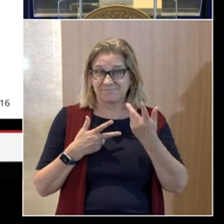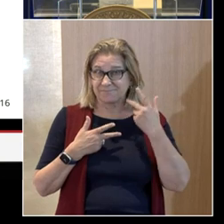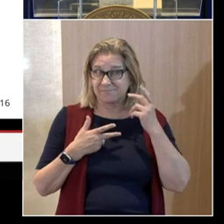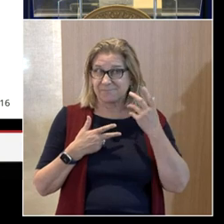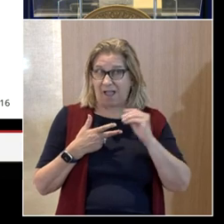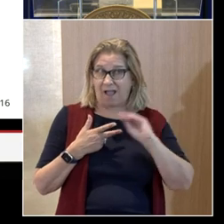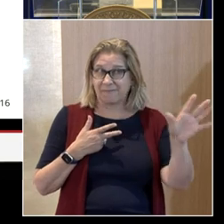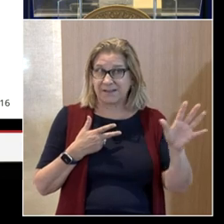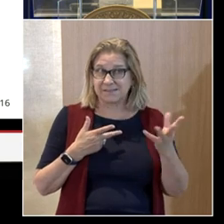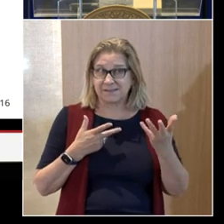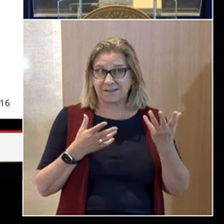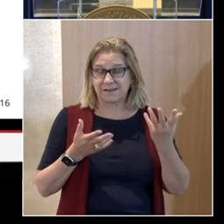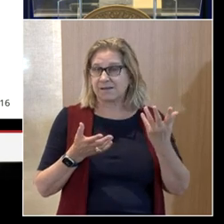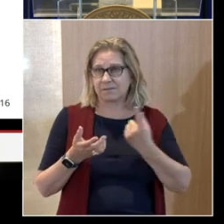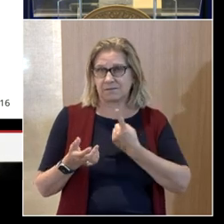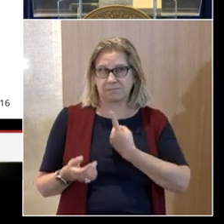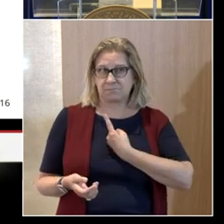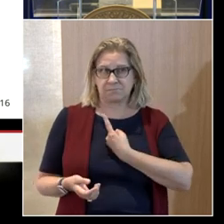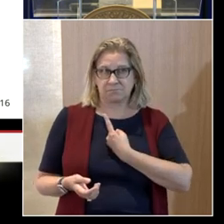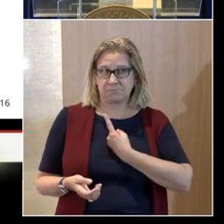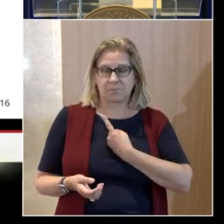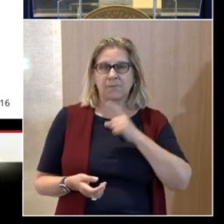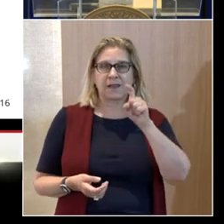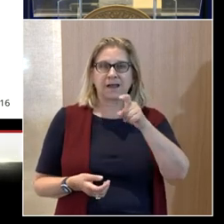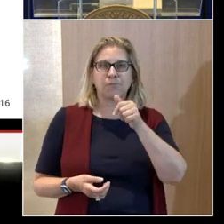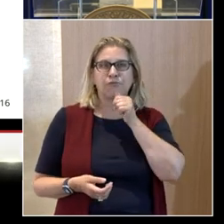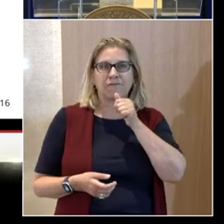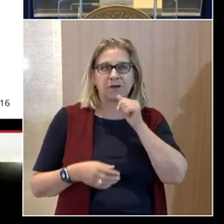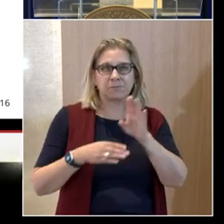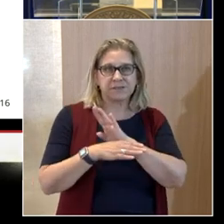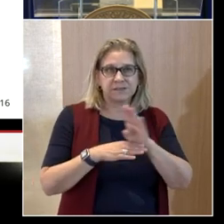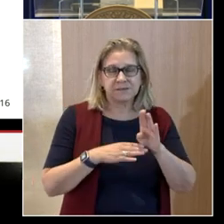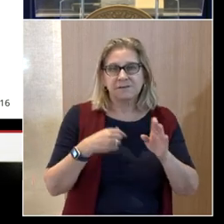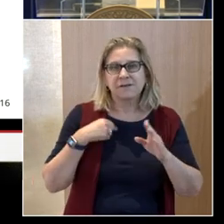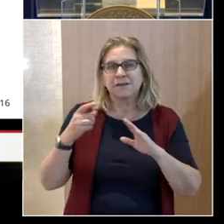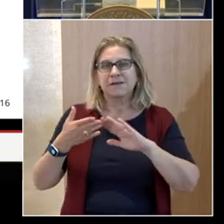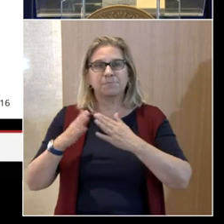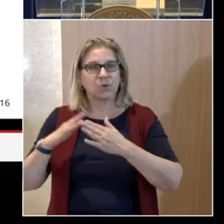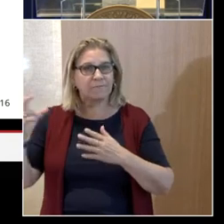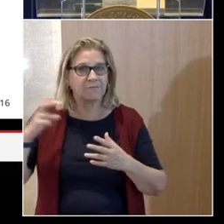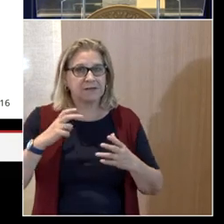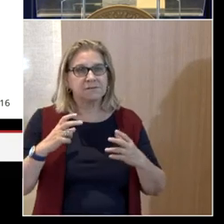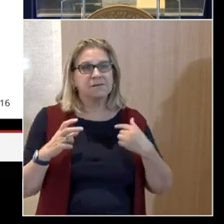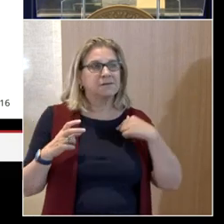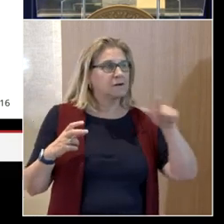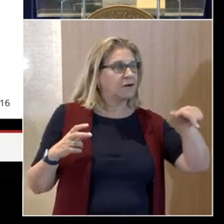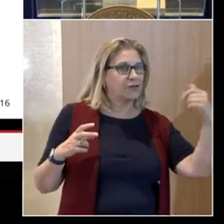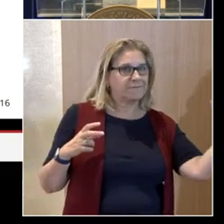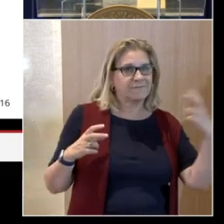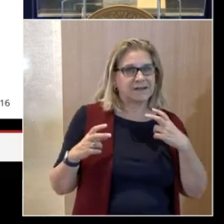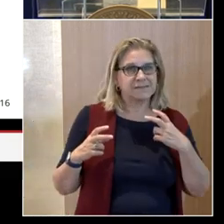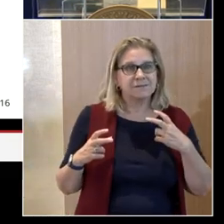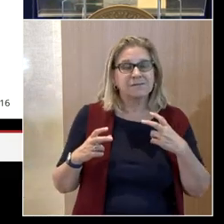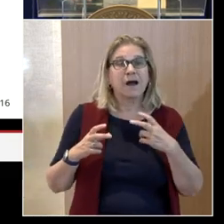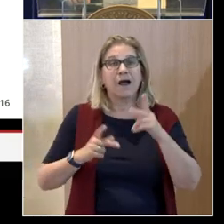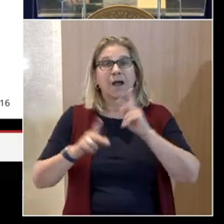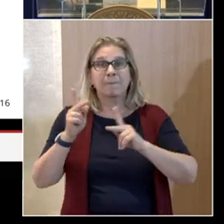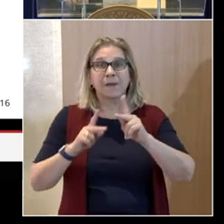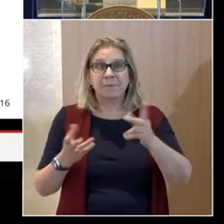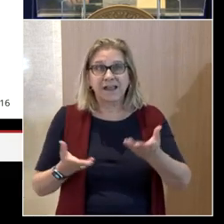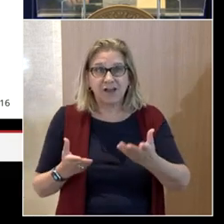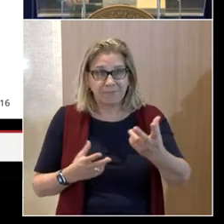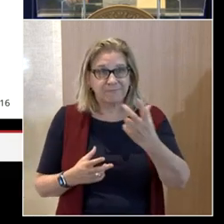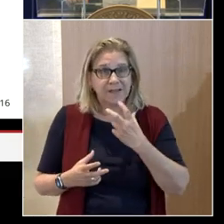need private sector investment, we need civic investment, we need investment from everybody around in this room and outside of this room to really see it.